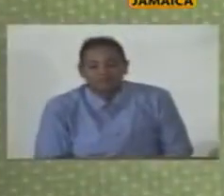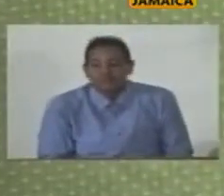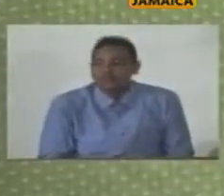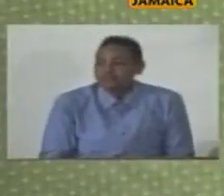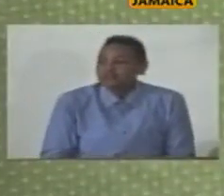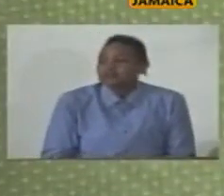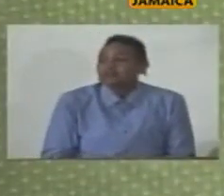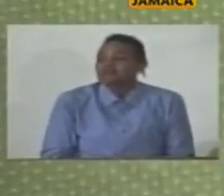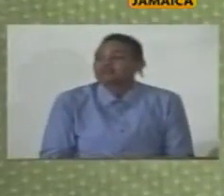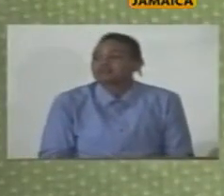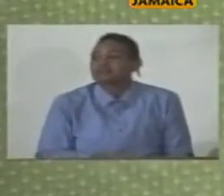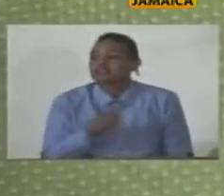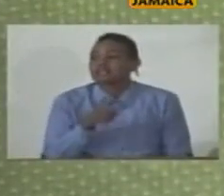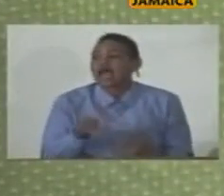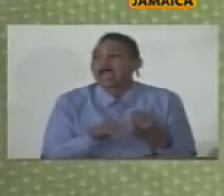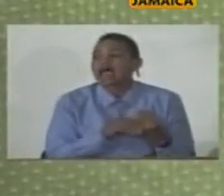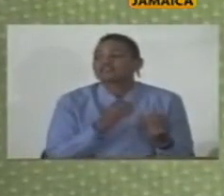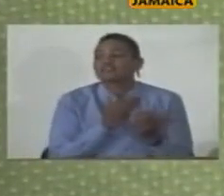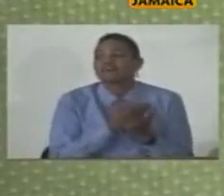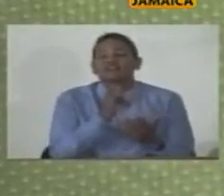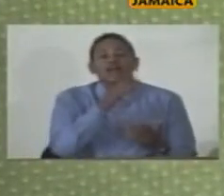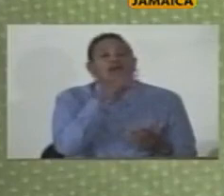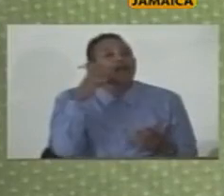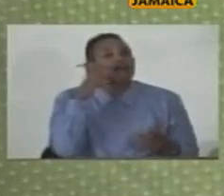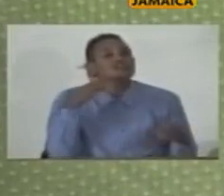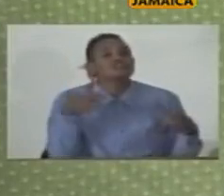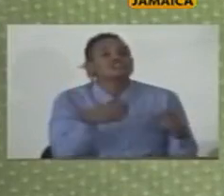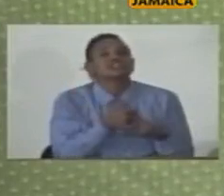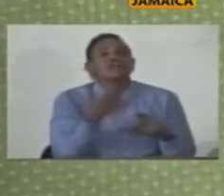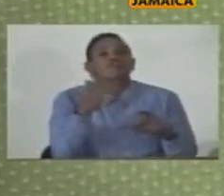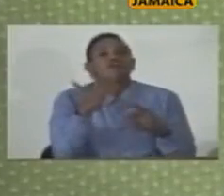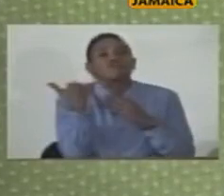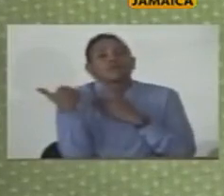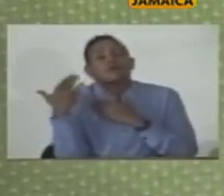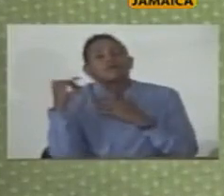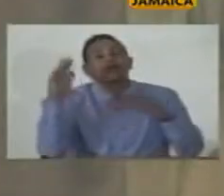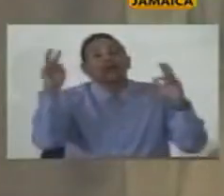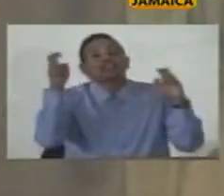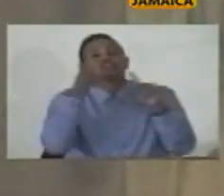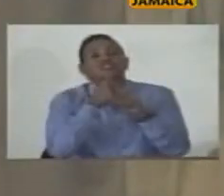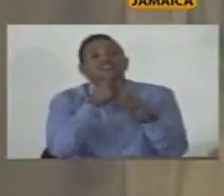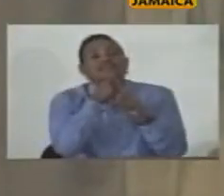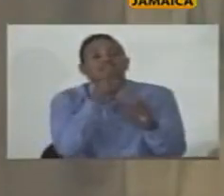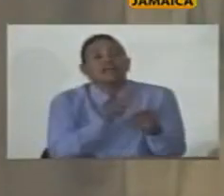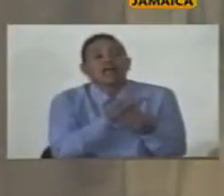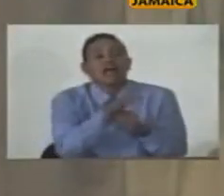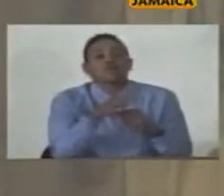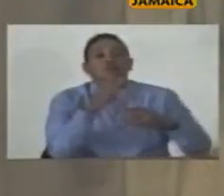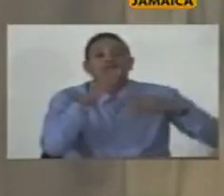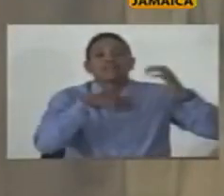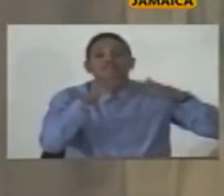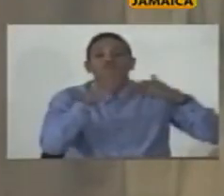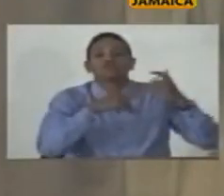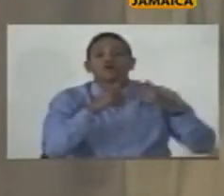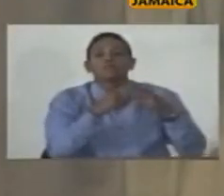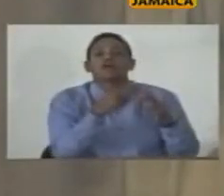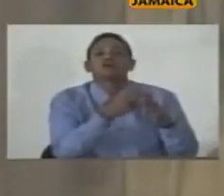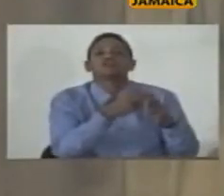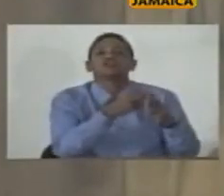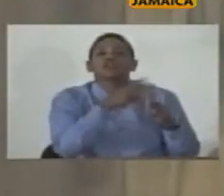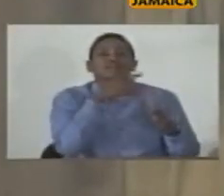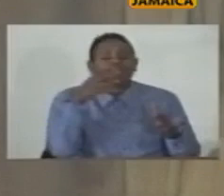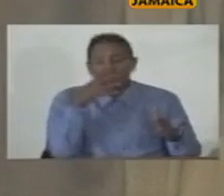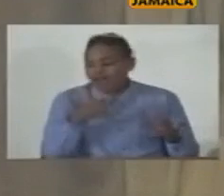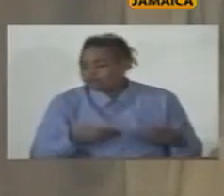this adds to the fact that the agricultural sector was already burdened by issues of inadequate infrastructure and a shortage of farm